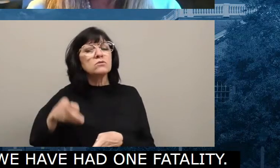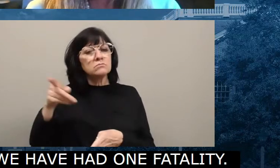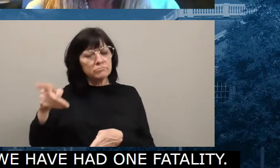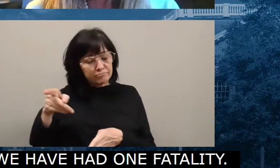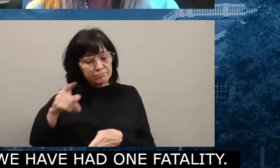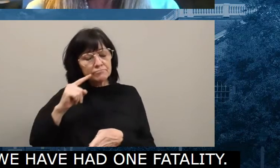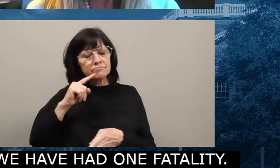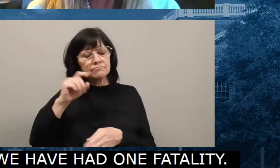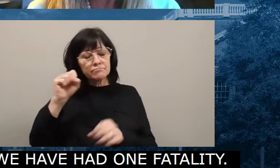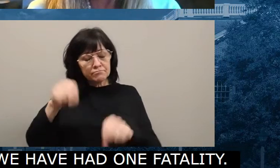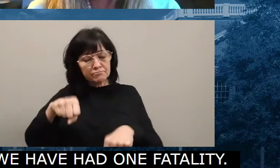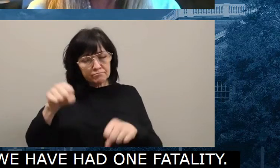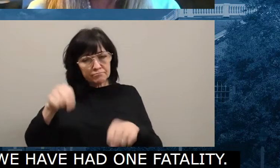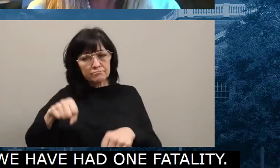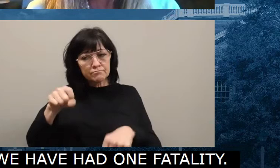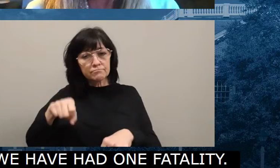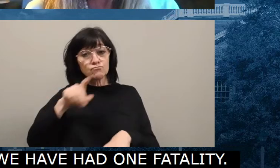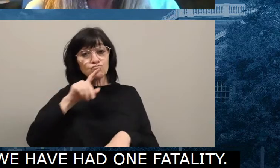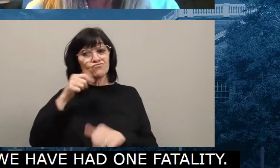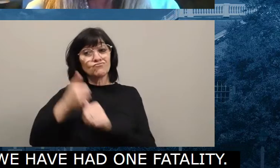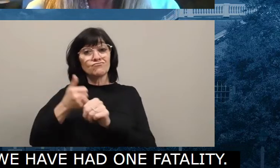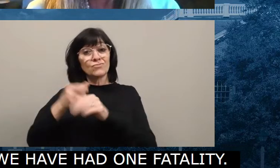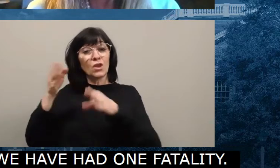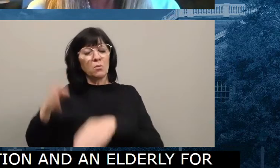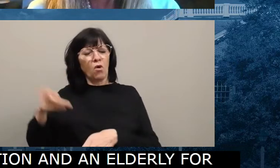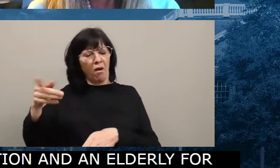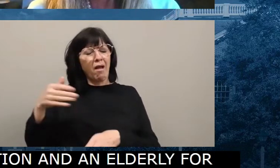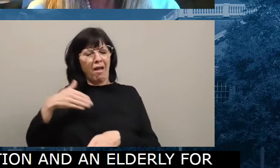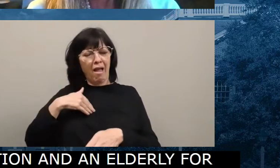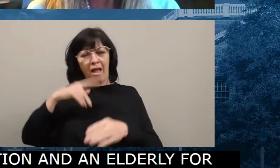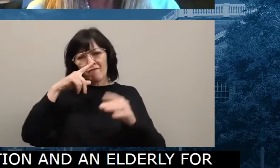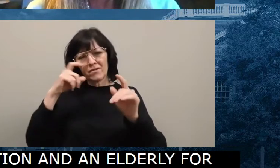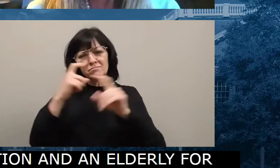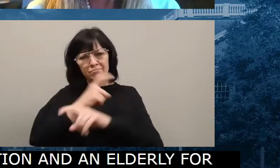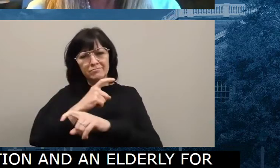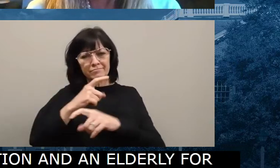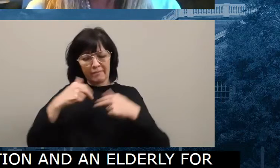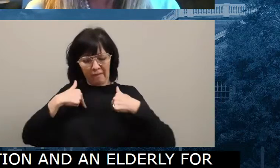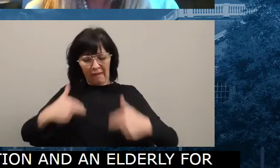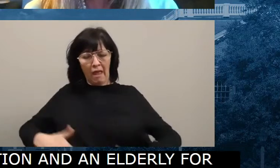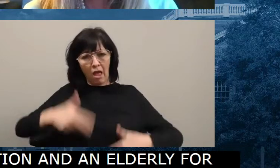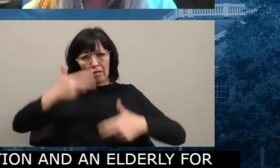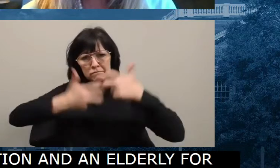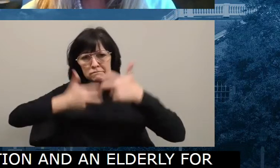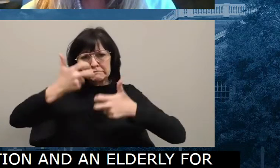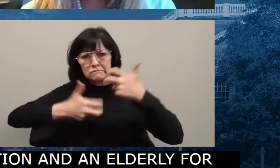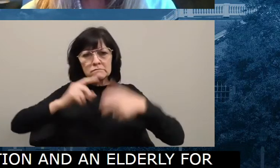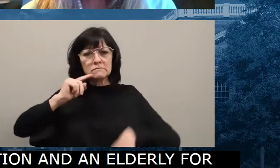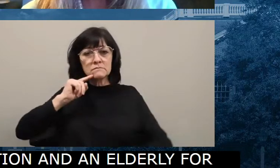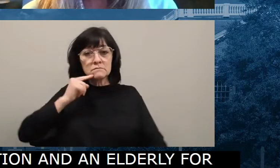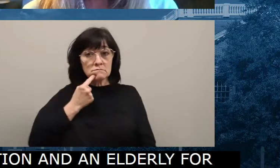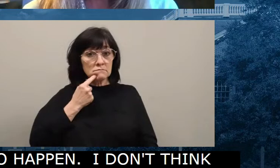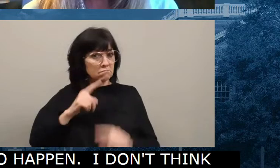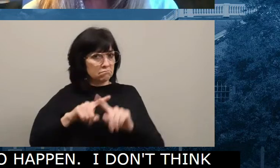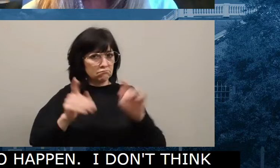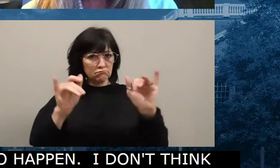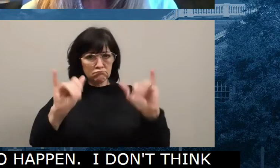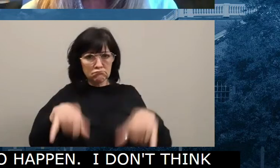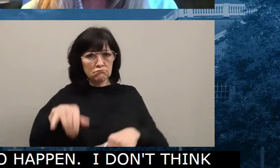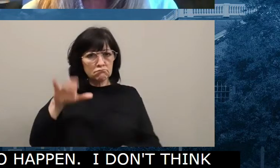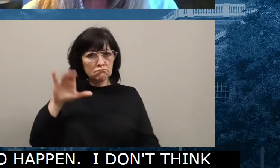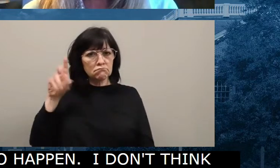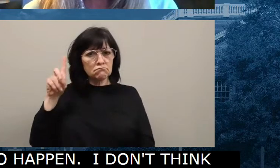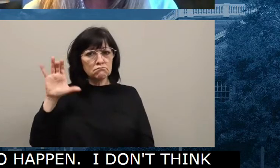those things are going to happen. I don't think you can, the CDC and the FDA wasn't willing to chalk it off as